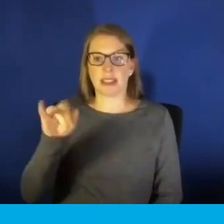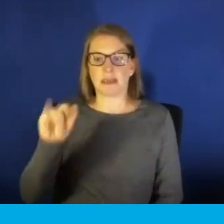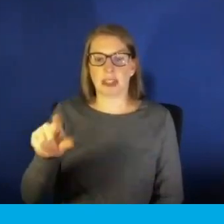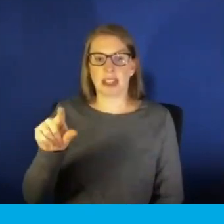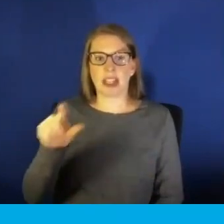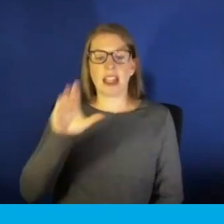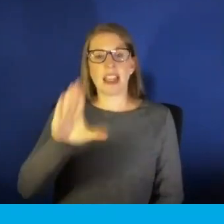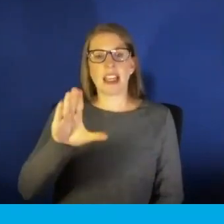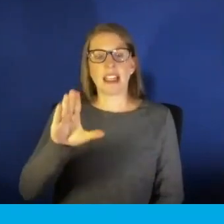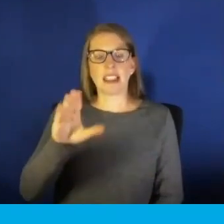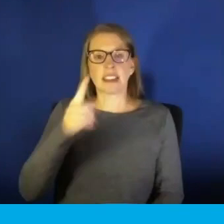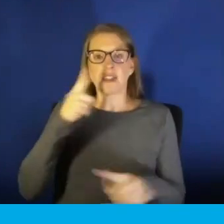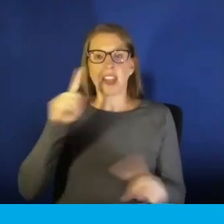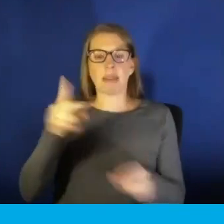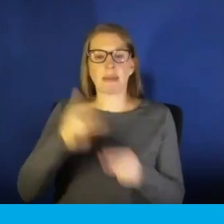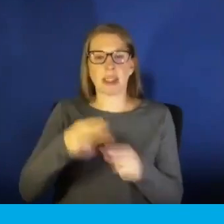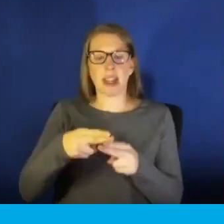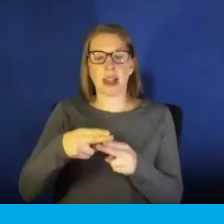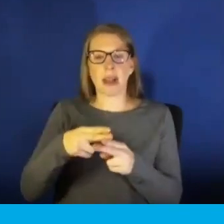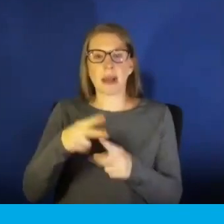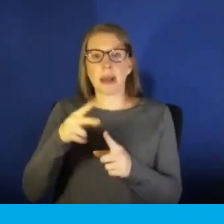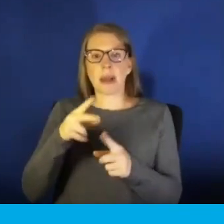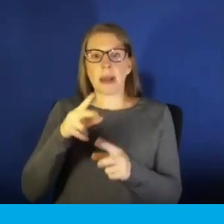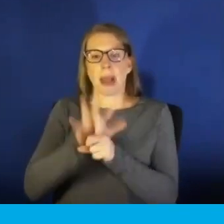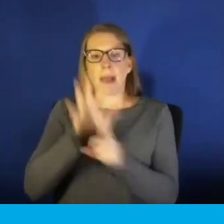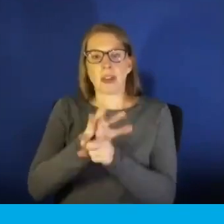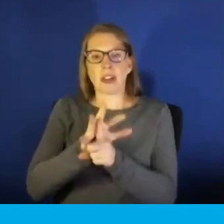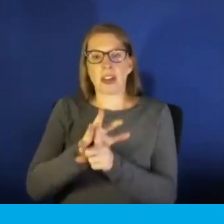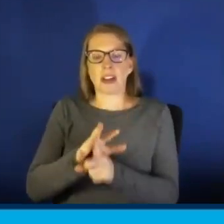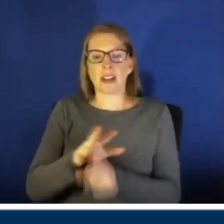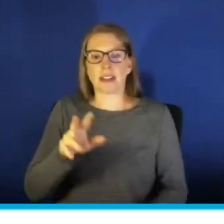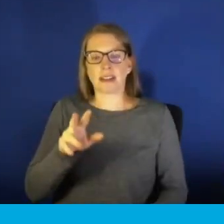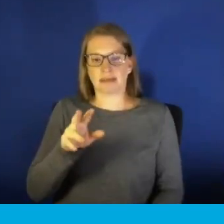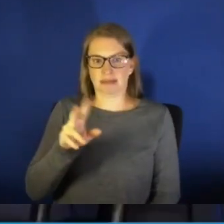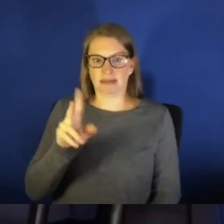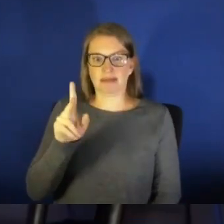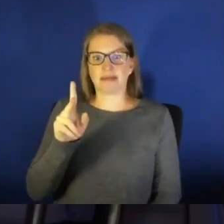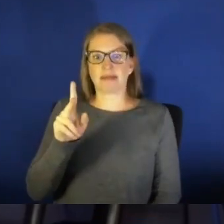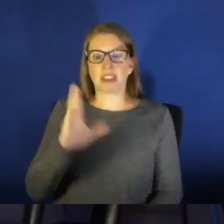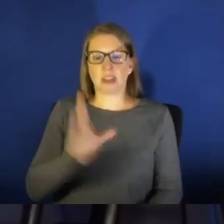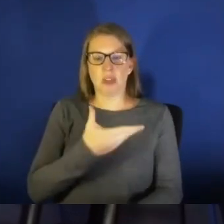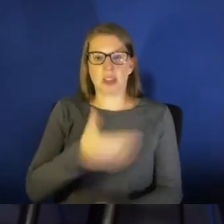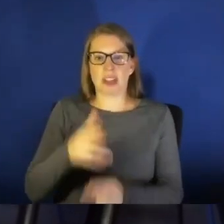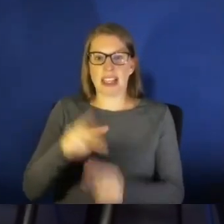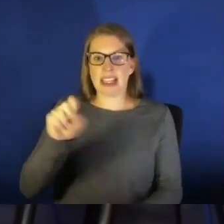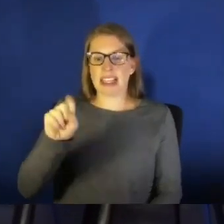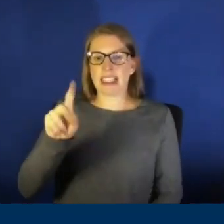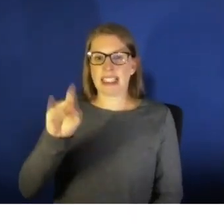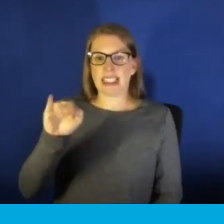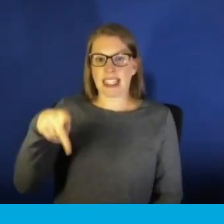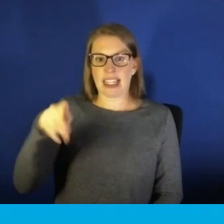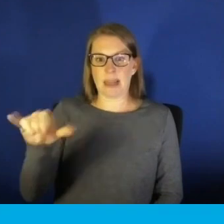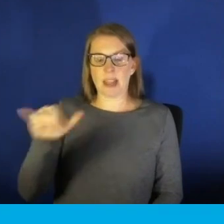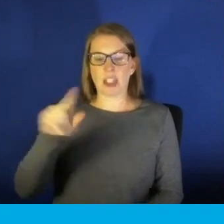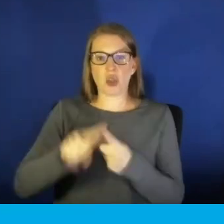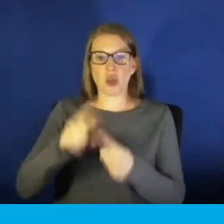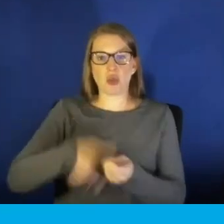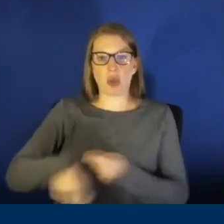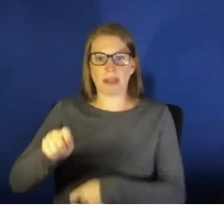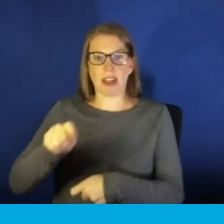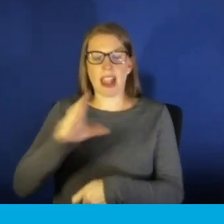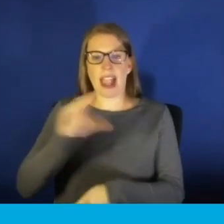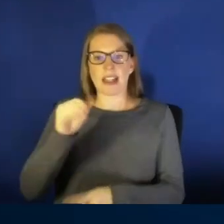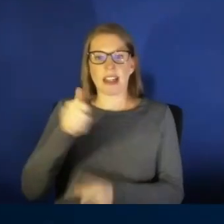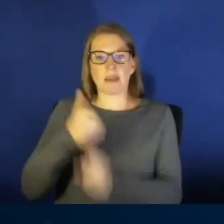life of this popular KC music man wasn't always in tune. Skippy's connection to transplant and what he wants you to